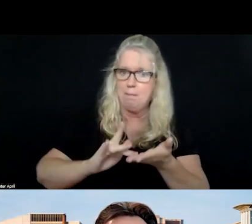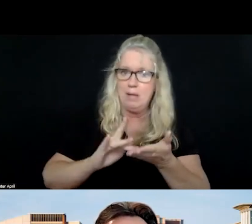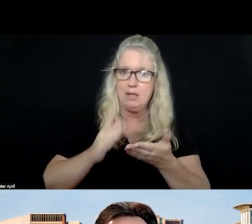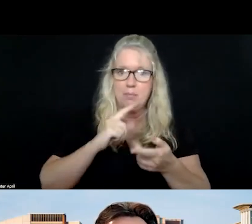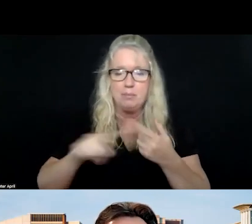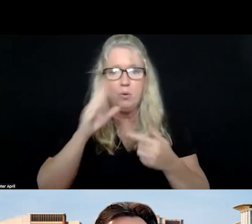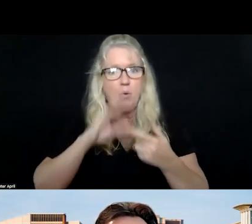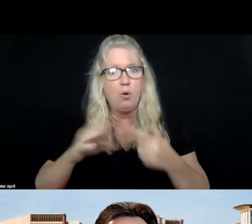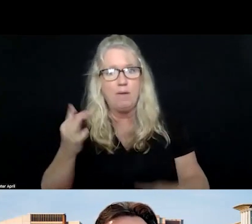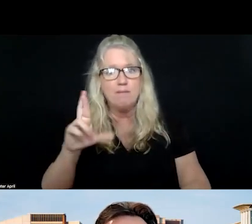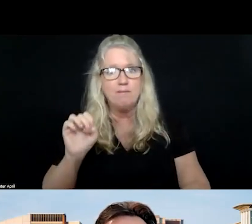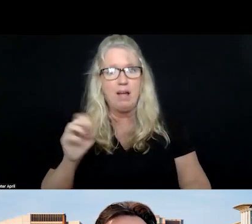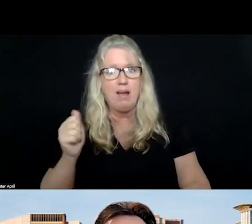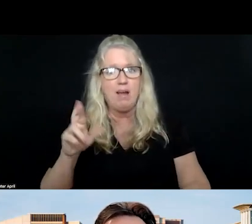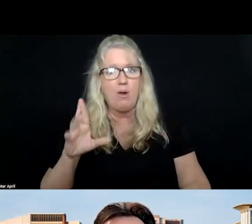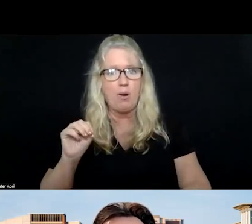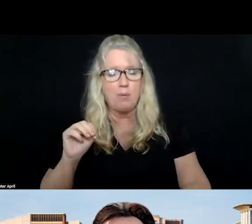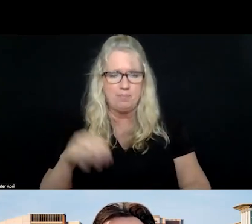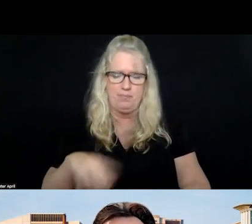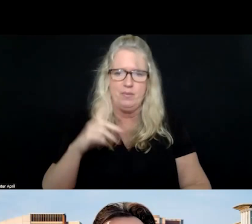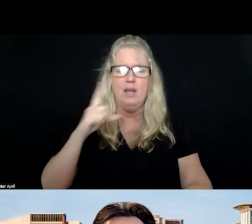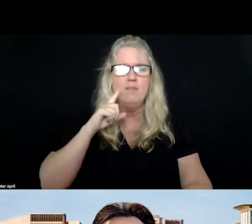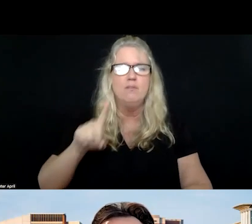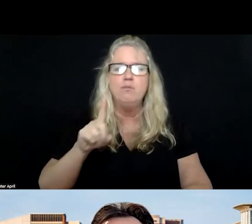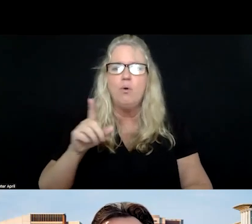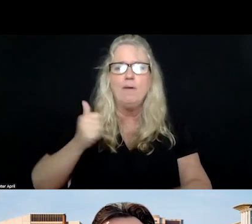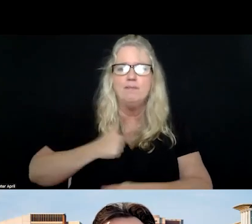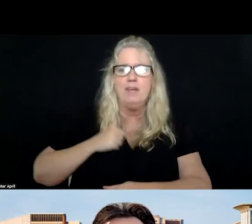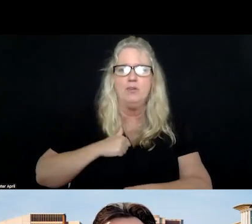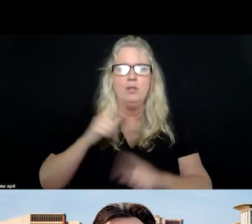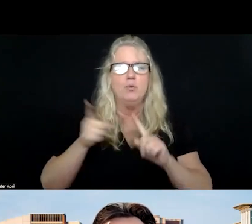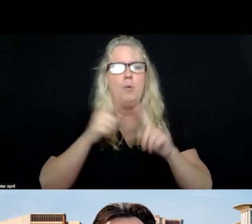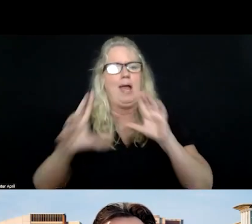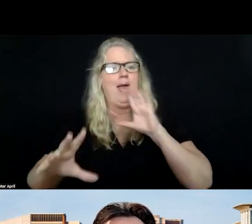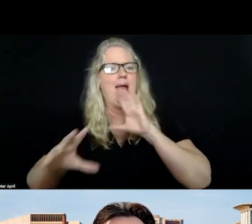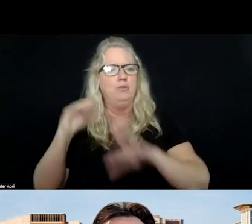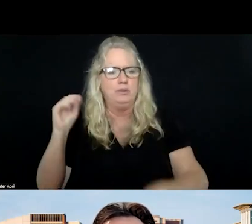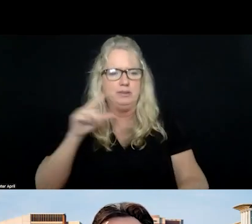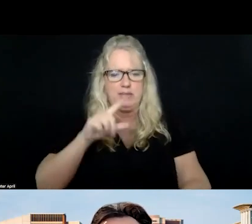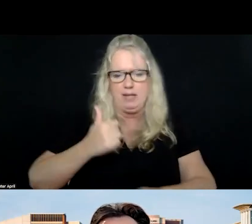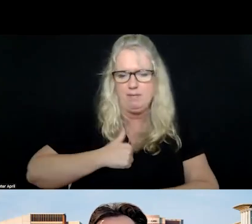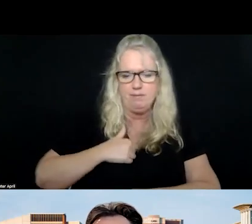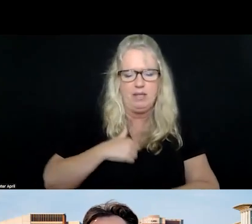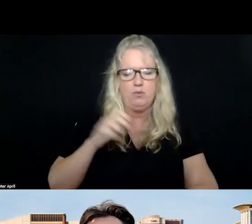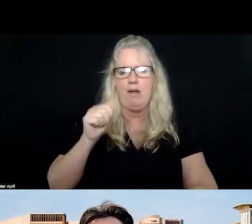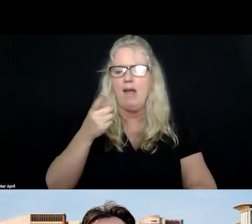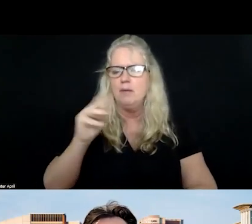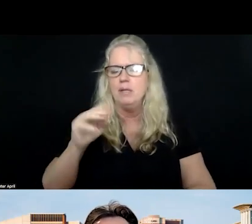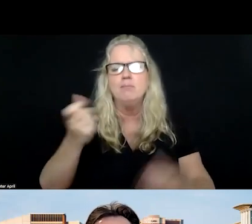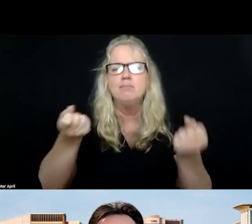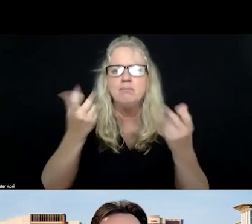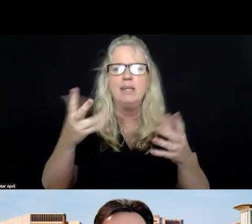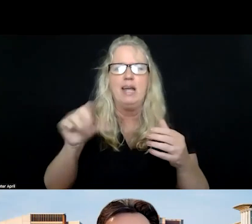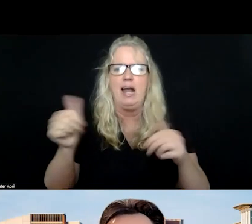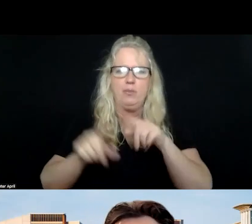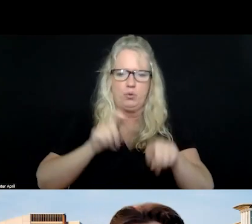firearm? And for veterans, how many went outside of the Veterans Administration? There are many other questions we might ask, and I